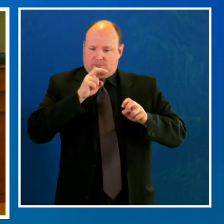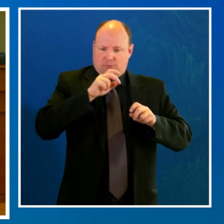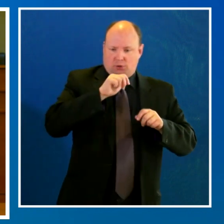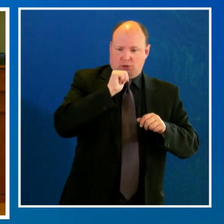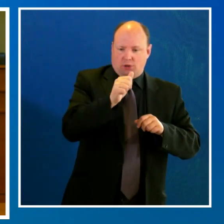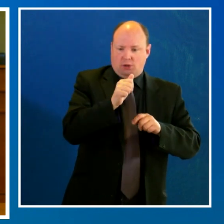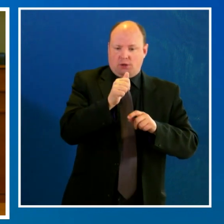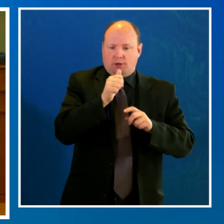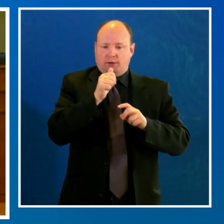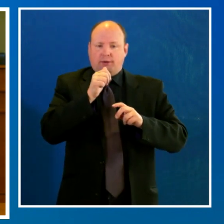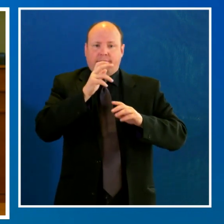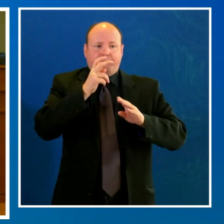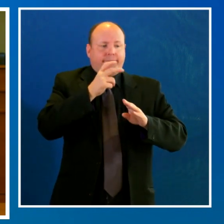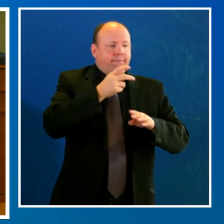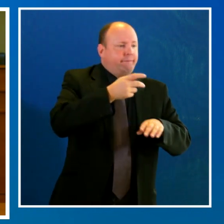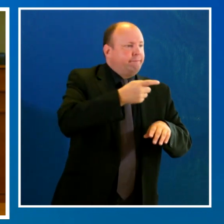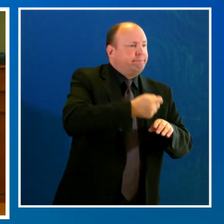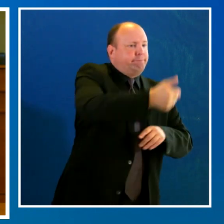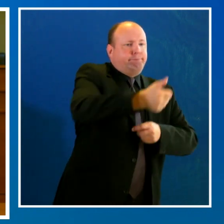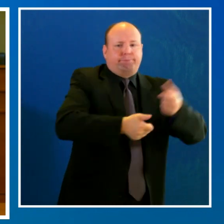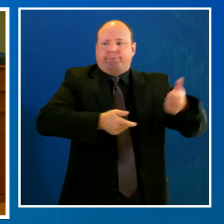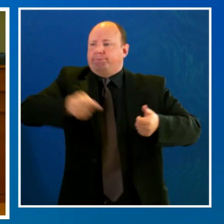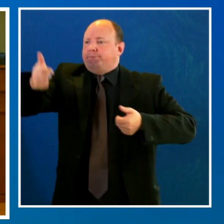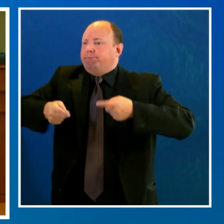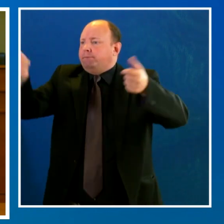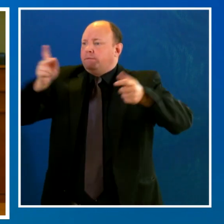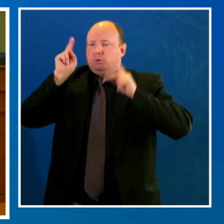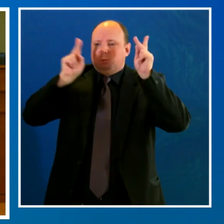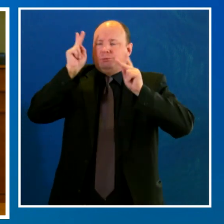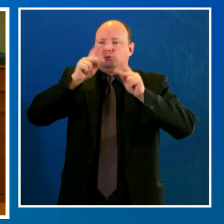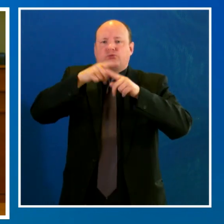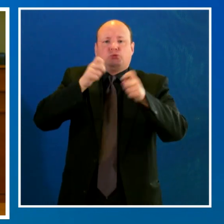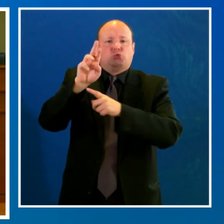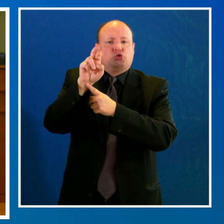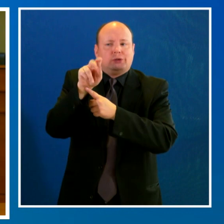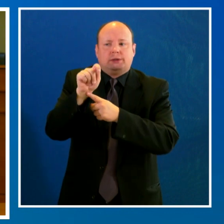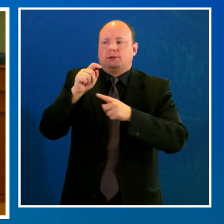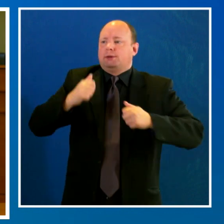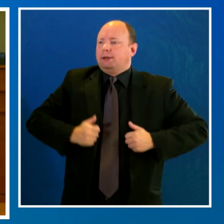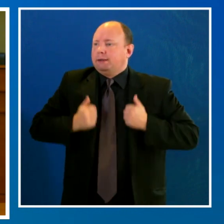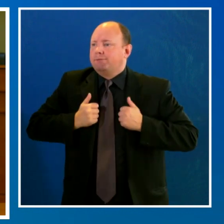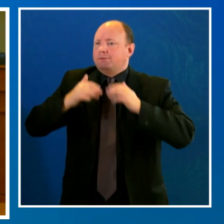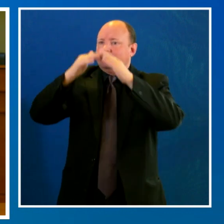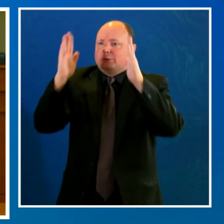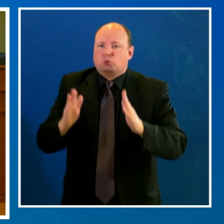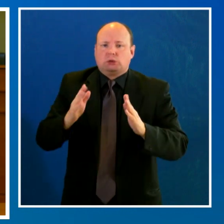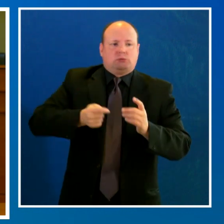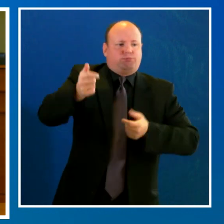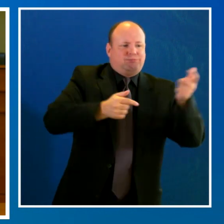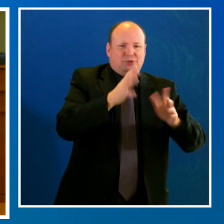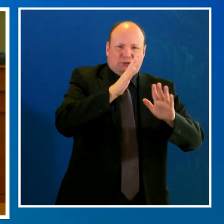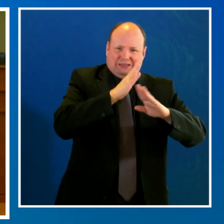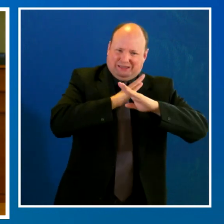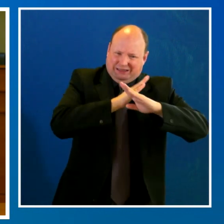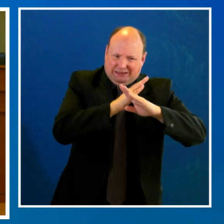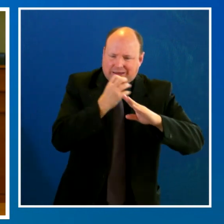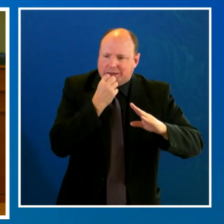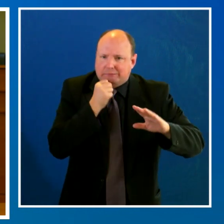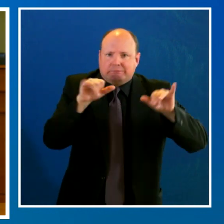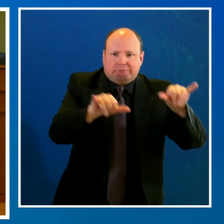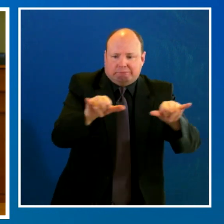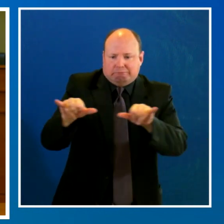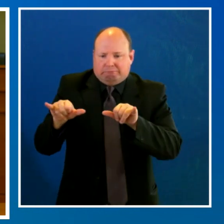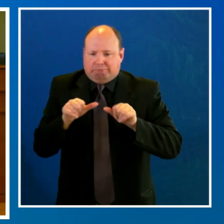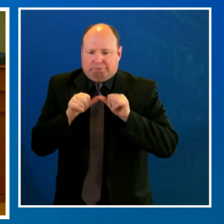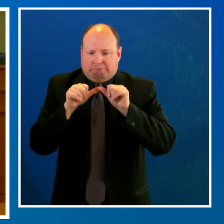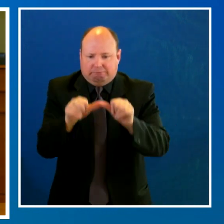additional households to receive rent assistance. Here at the city, we remain focused on